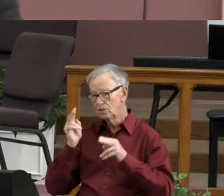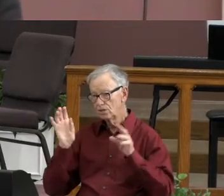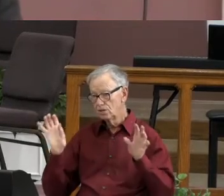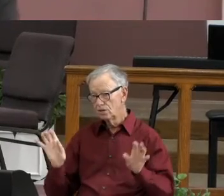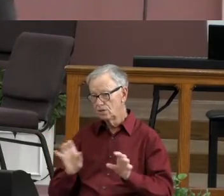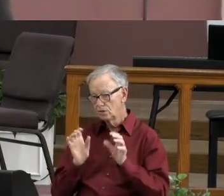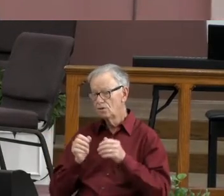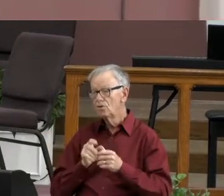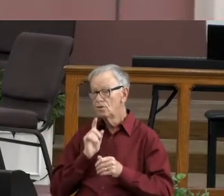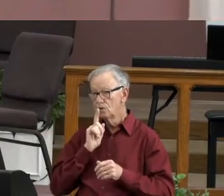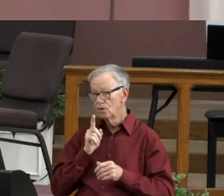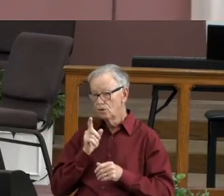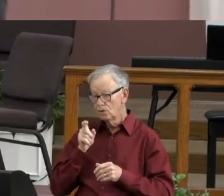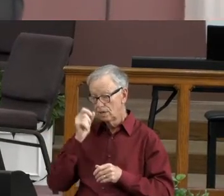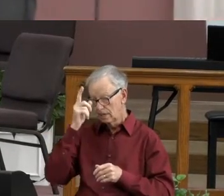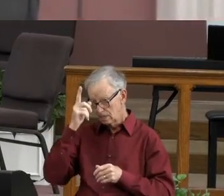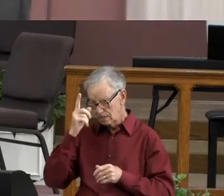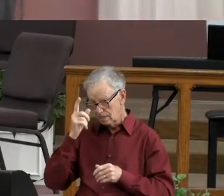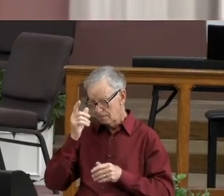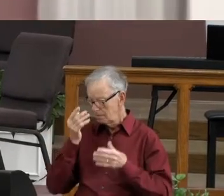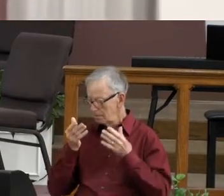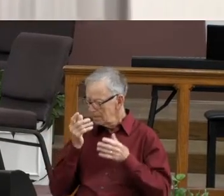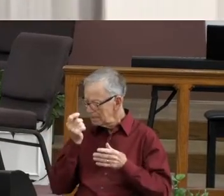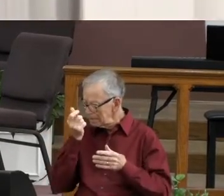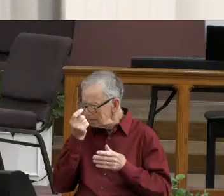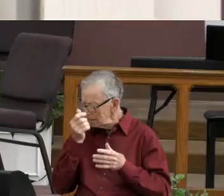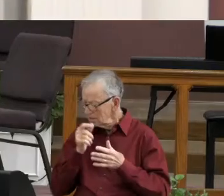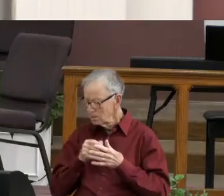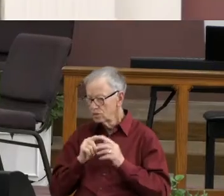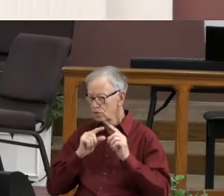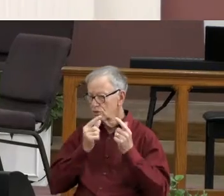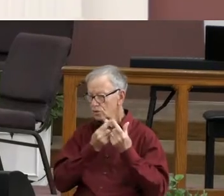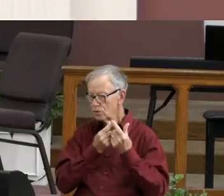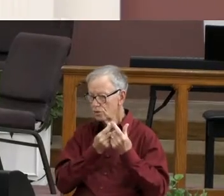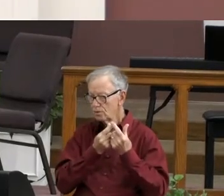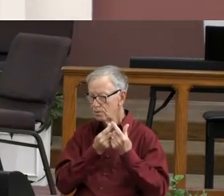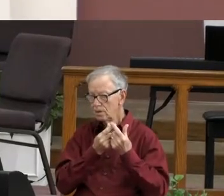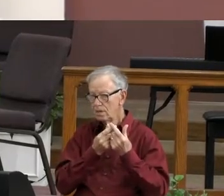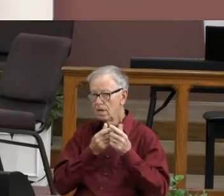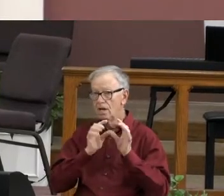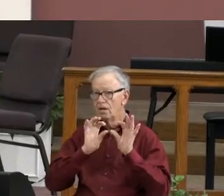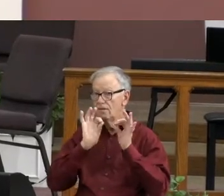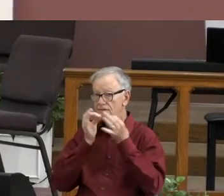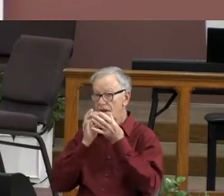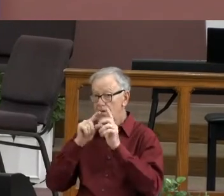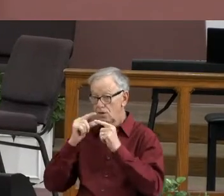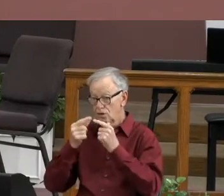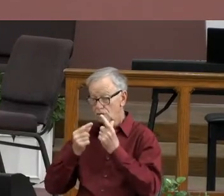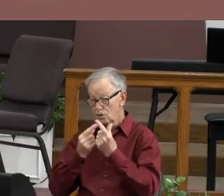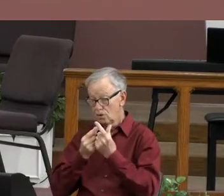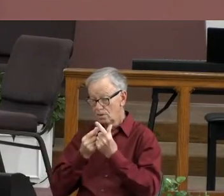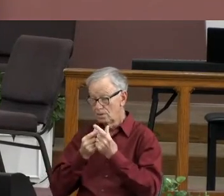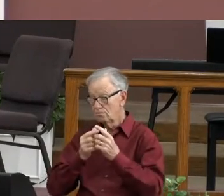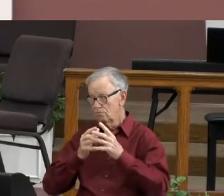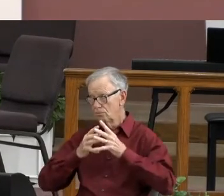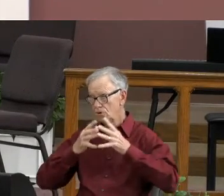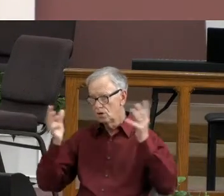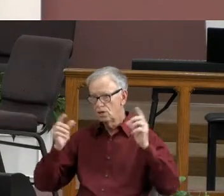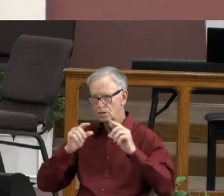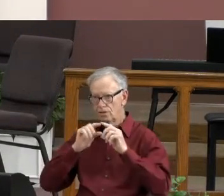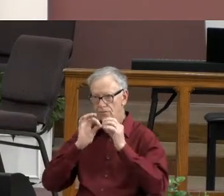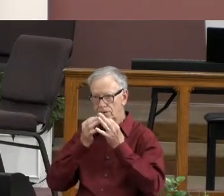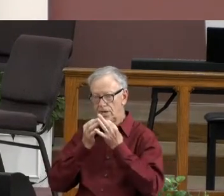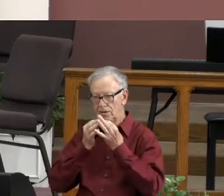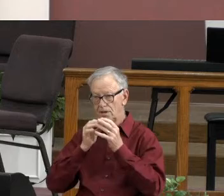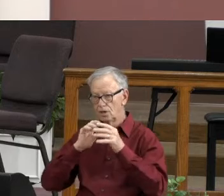so you can understand maybe just a little bit of this group. This is a family group. Now, it's become a larger family group over